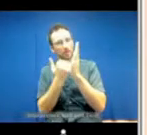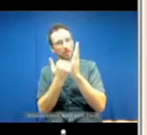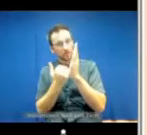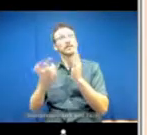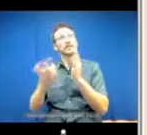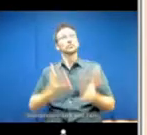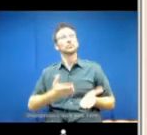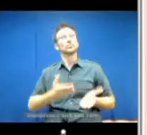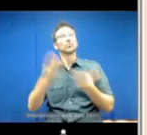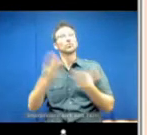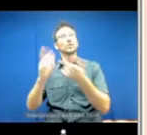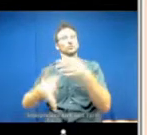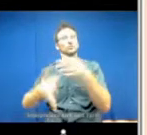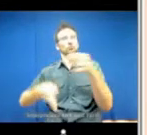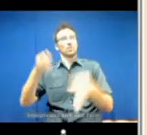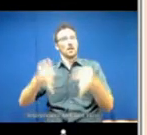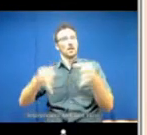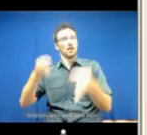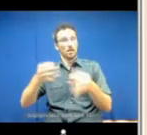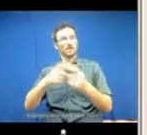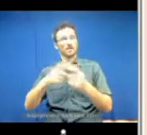determination.